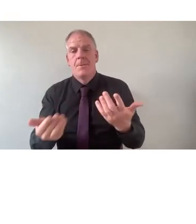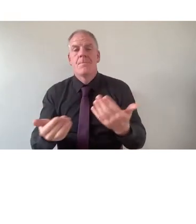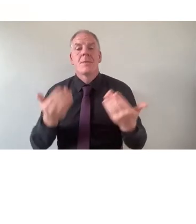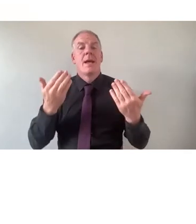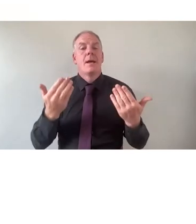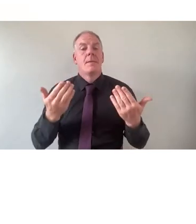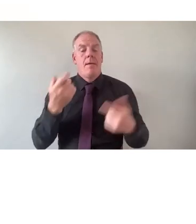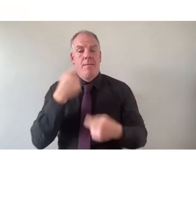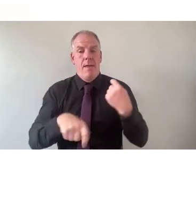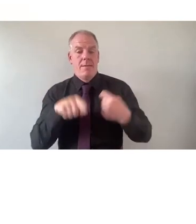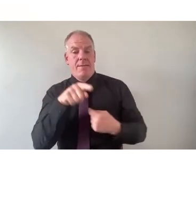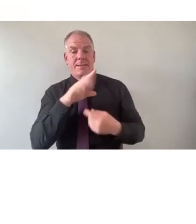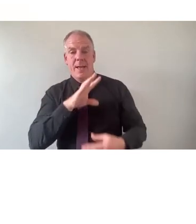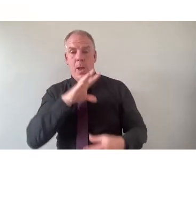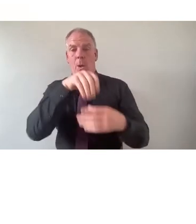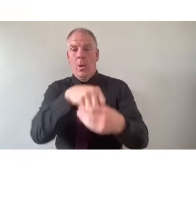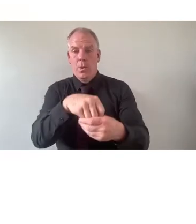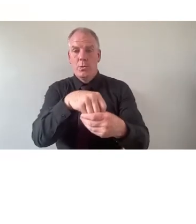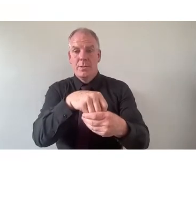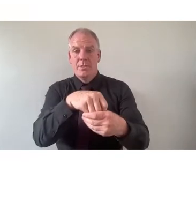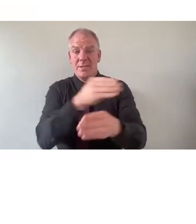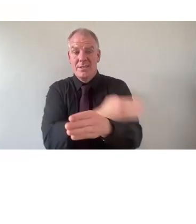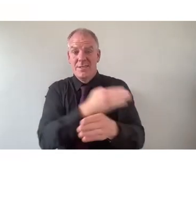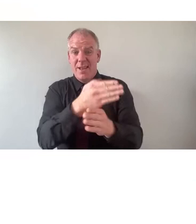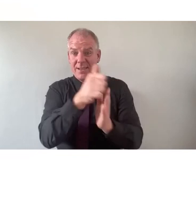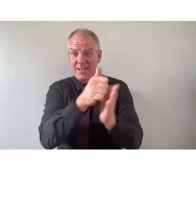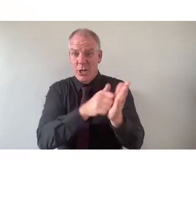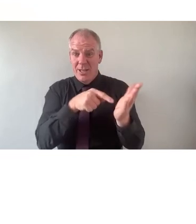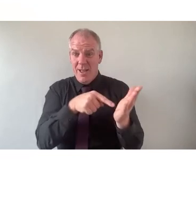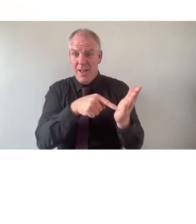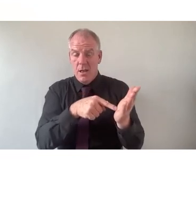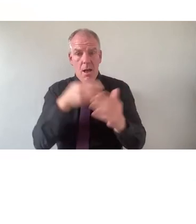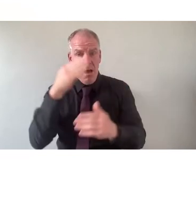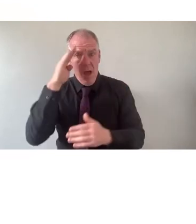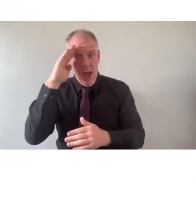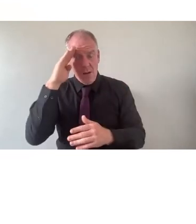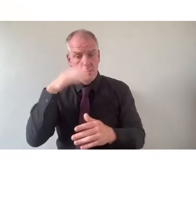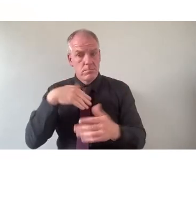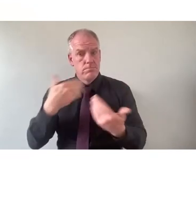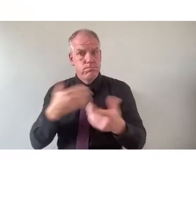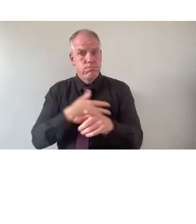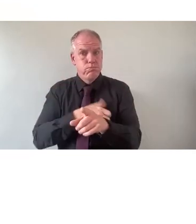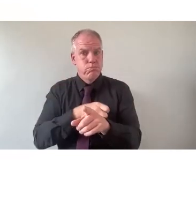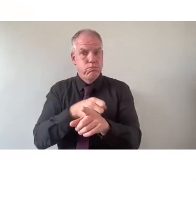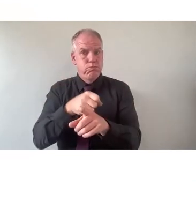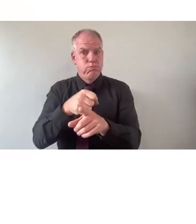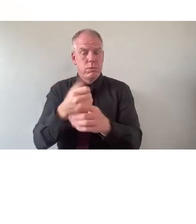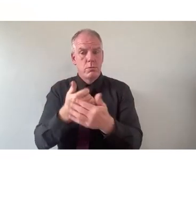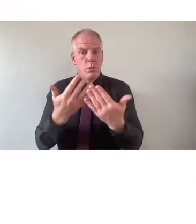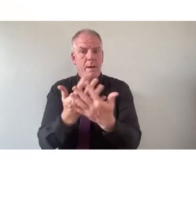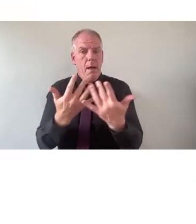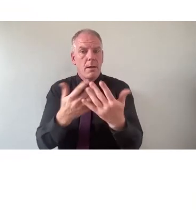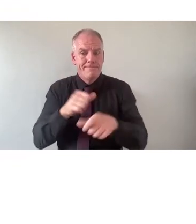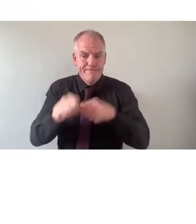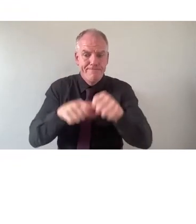But when this inclusion agenda started, Ireland has really, really, like, very much significantly taken very, very significant